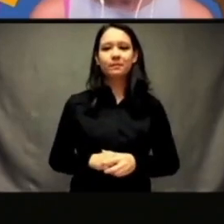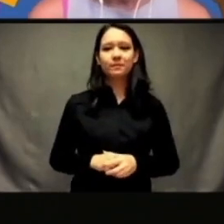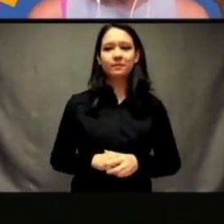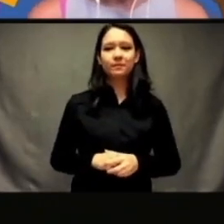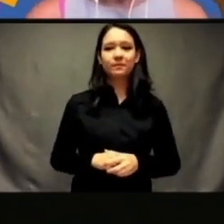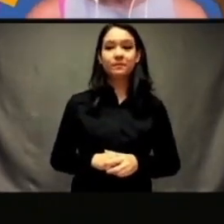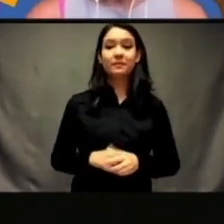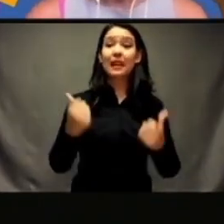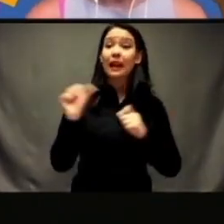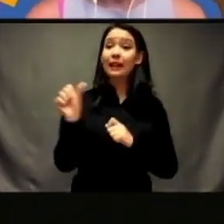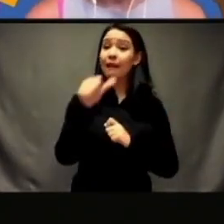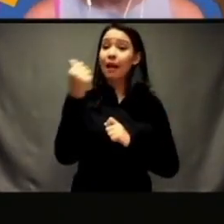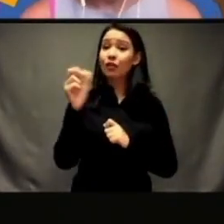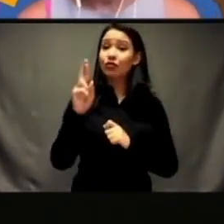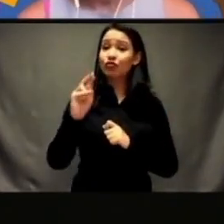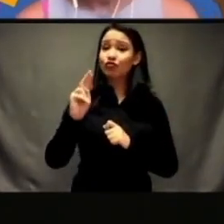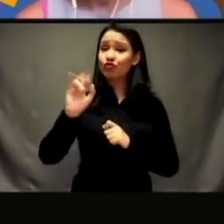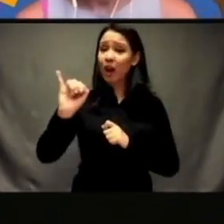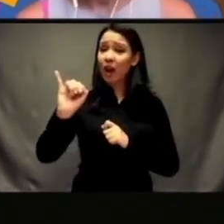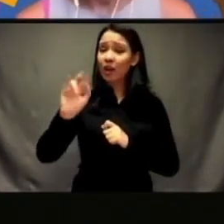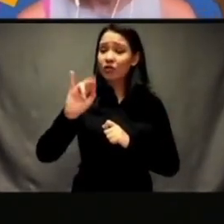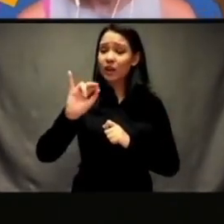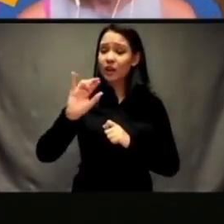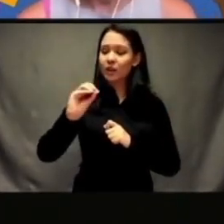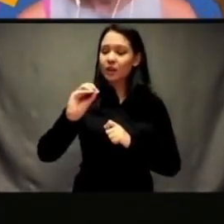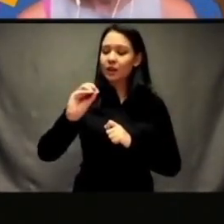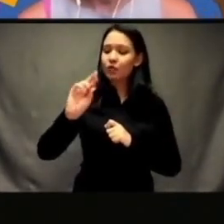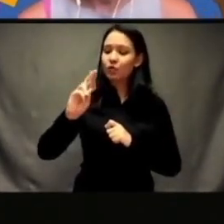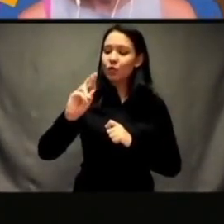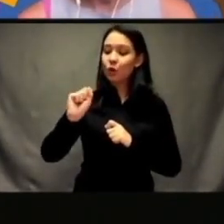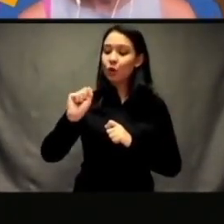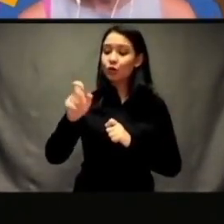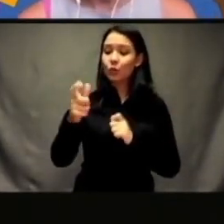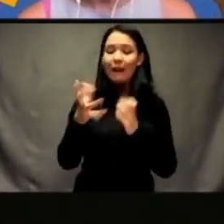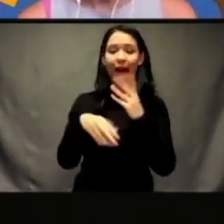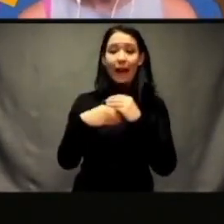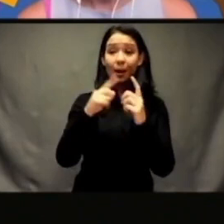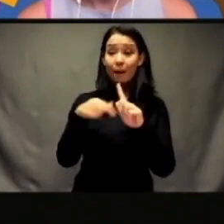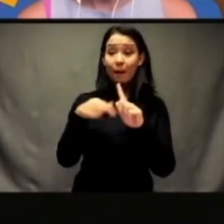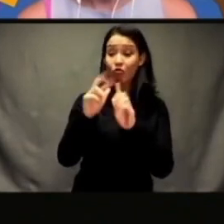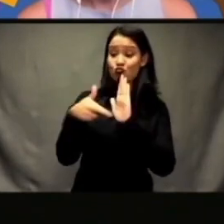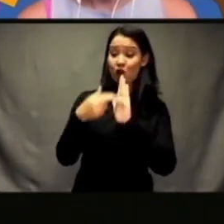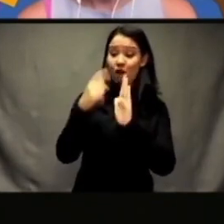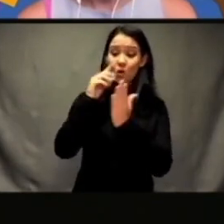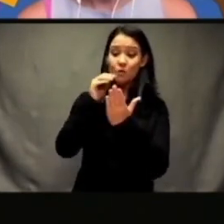Is there anything else that Ronni and Ricarose, you might want to add about the role of documenter?